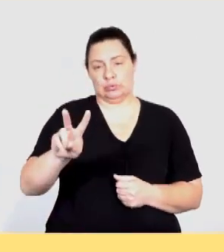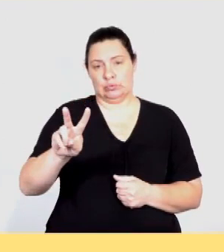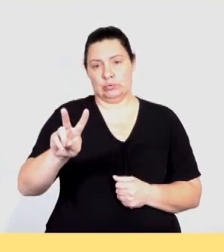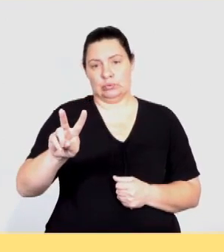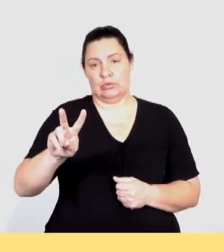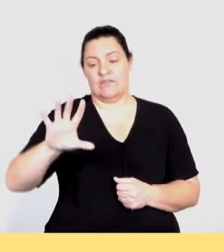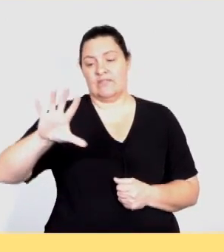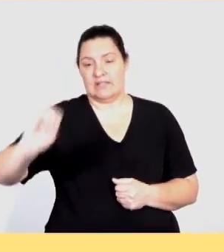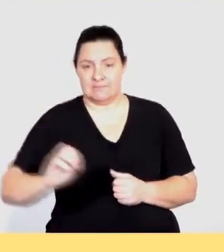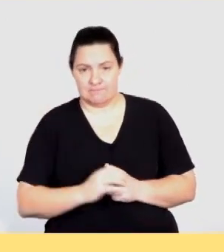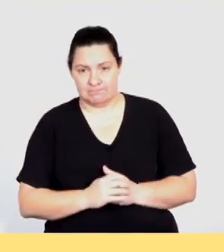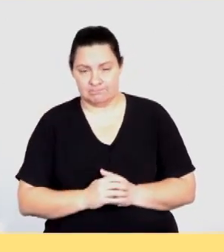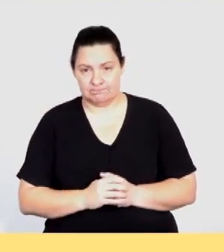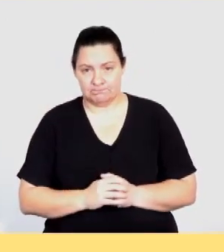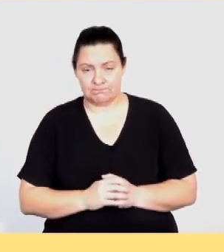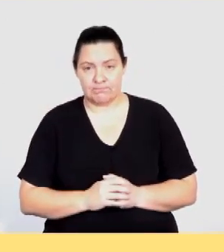note?